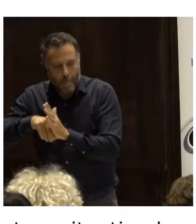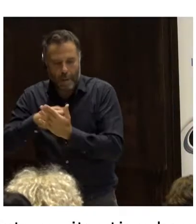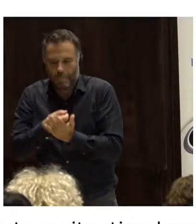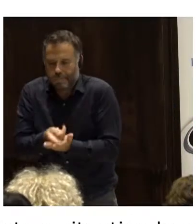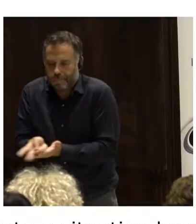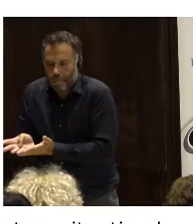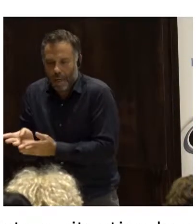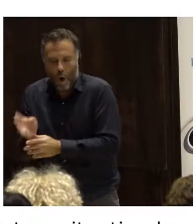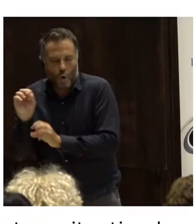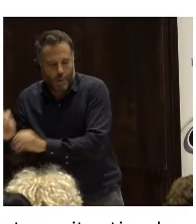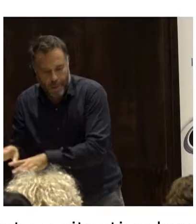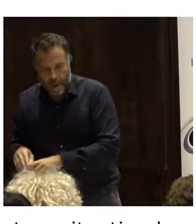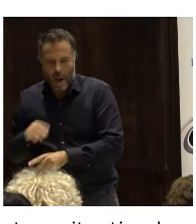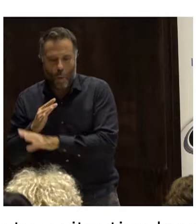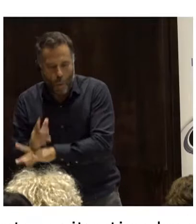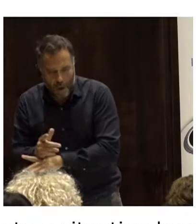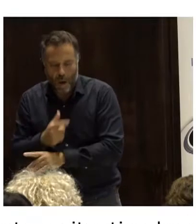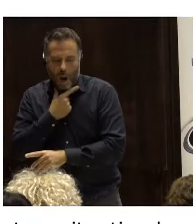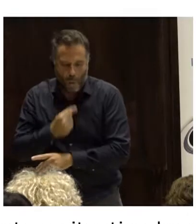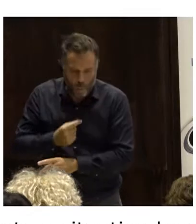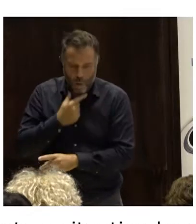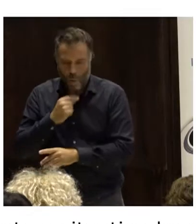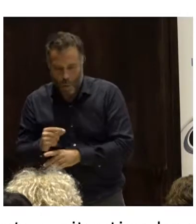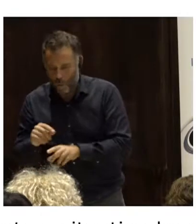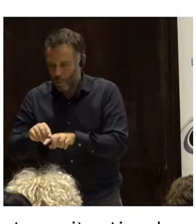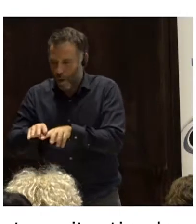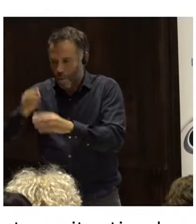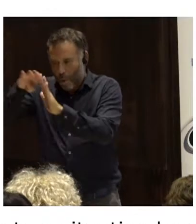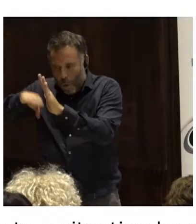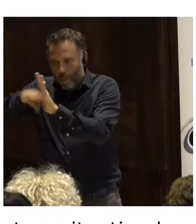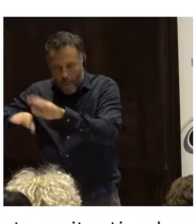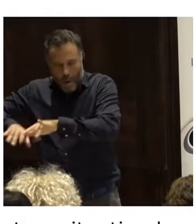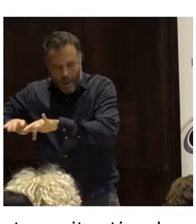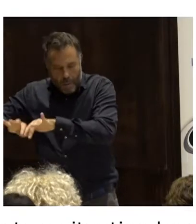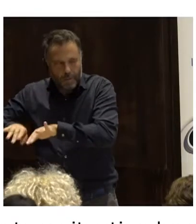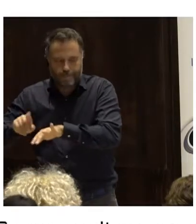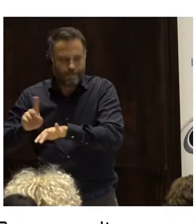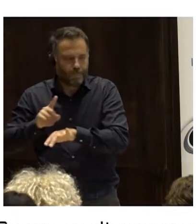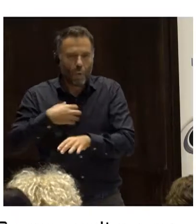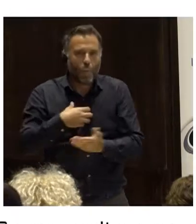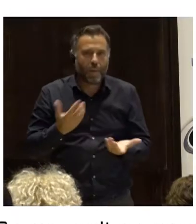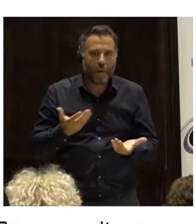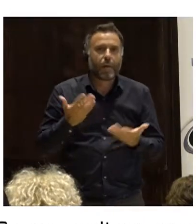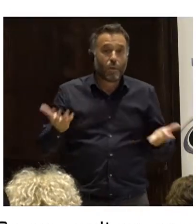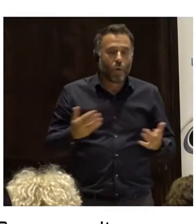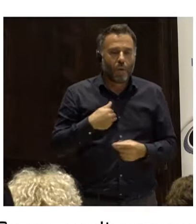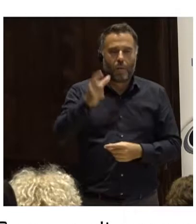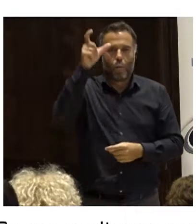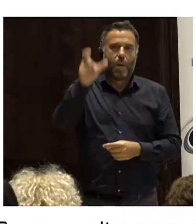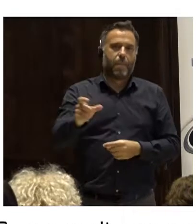is having that helper in the environment help 1 or 2 times to